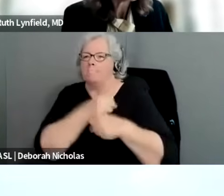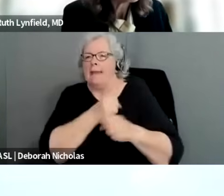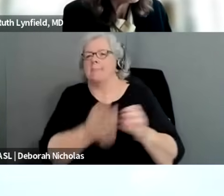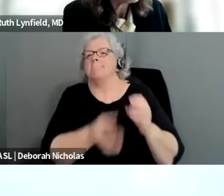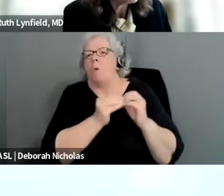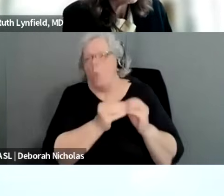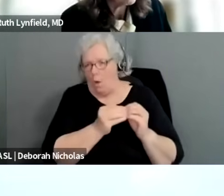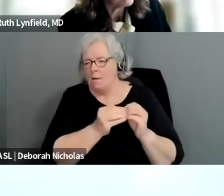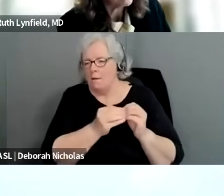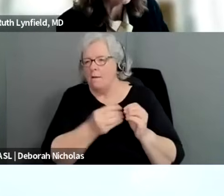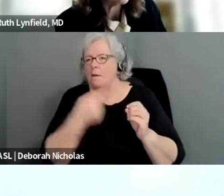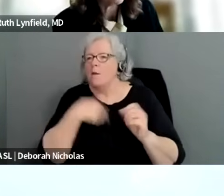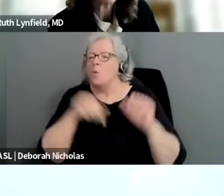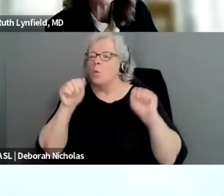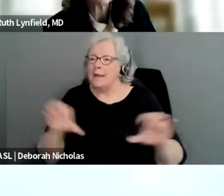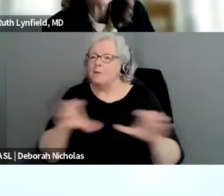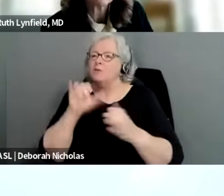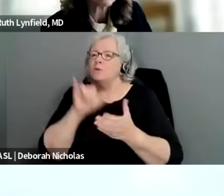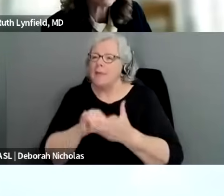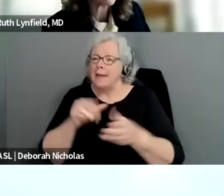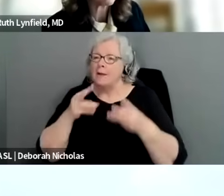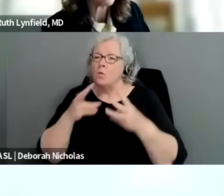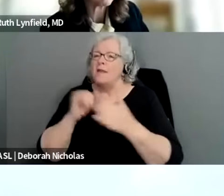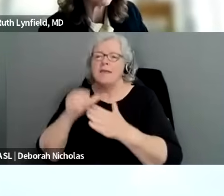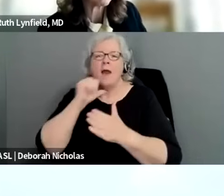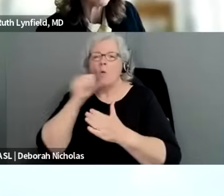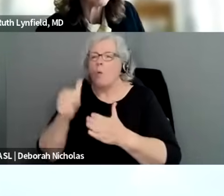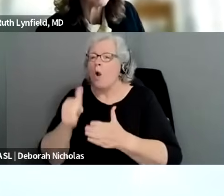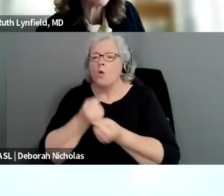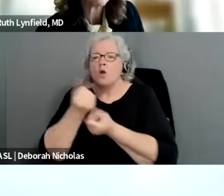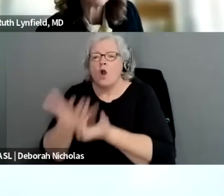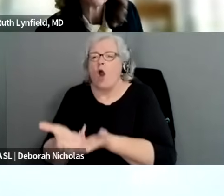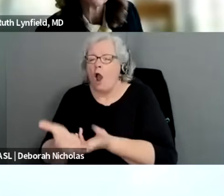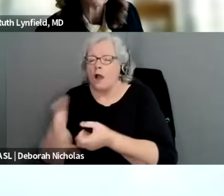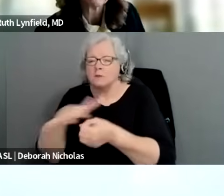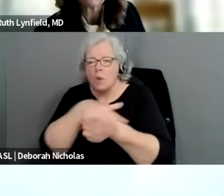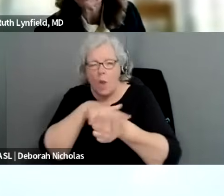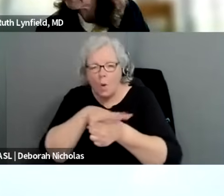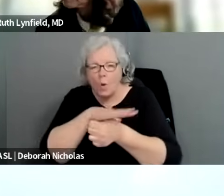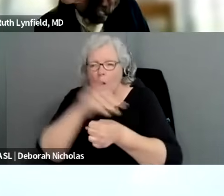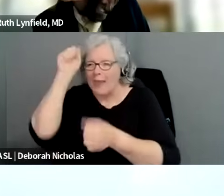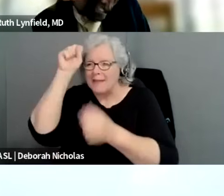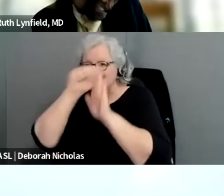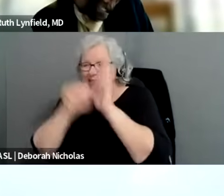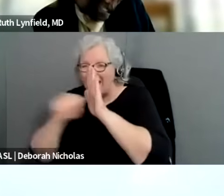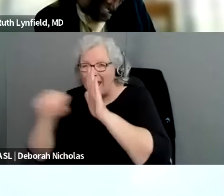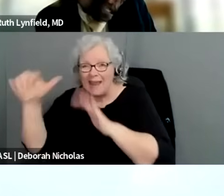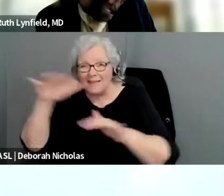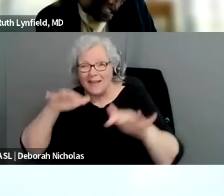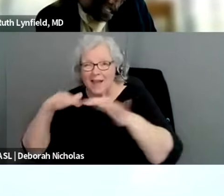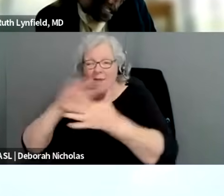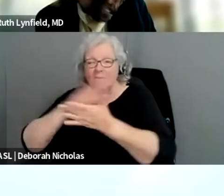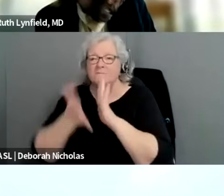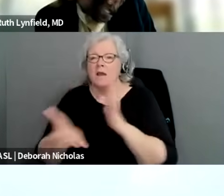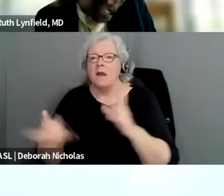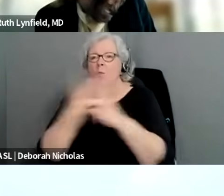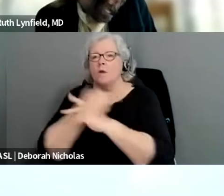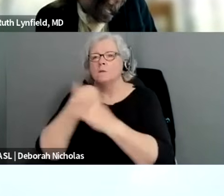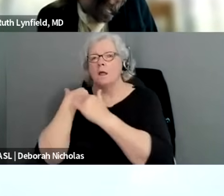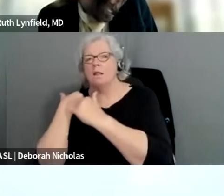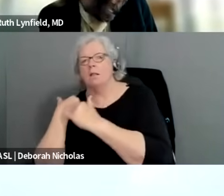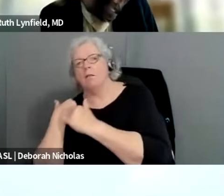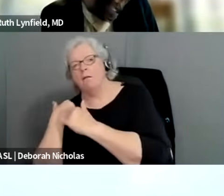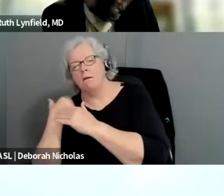doesn't put extra burden on our local and state colleagues to rely on that